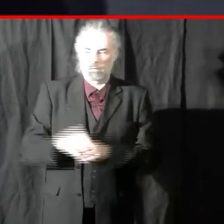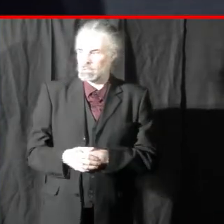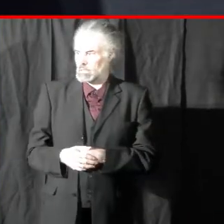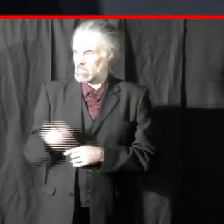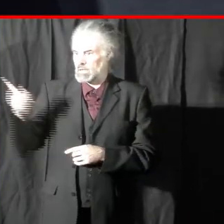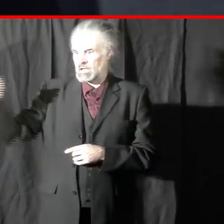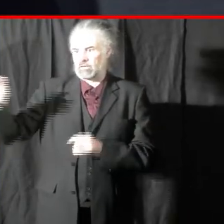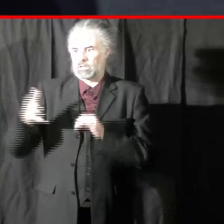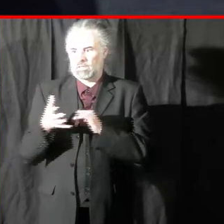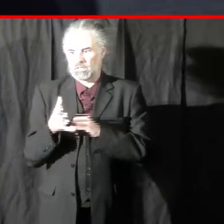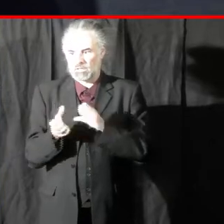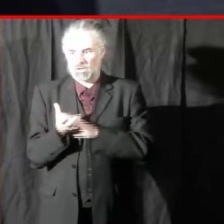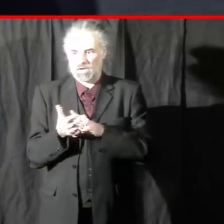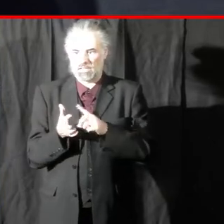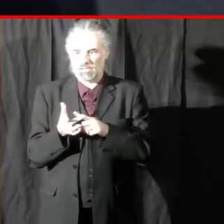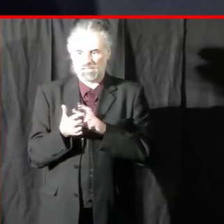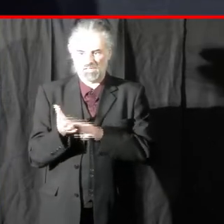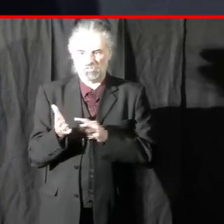broke and out of a job.